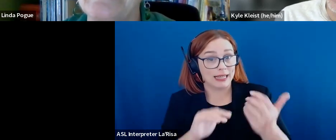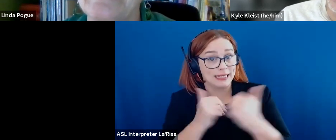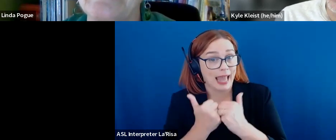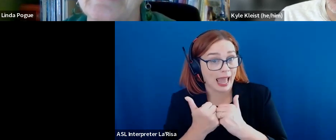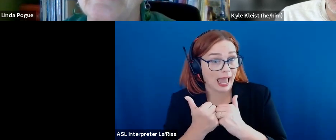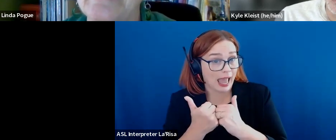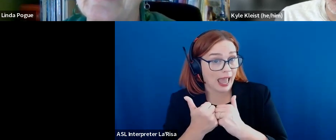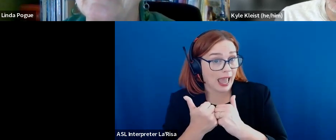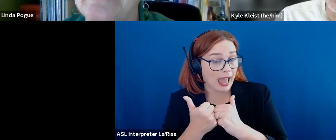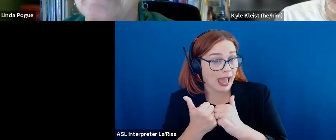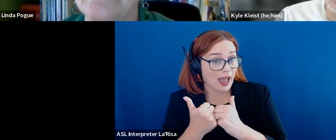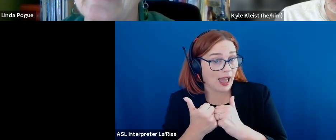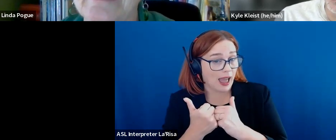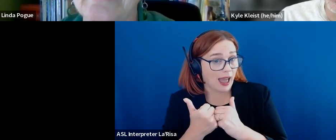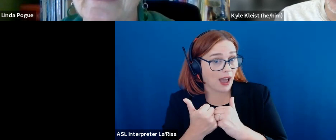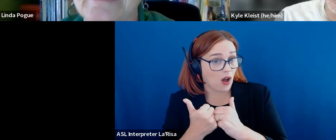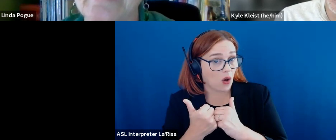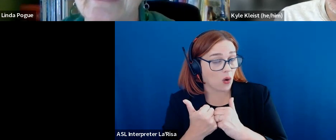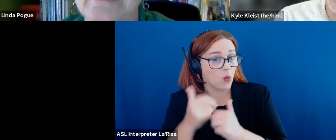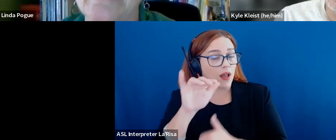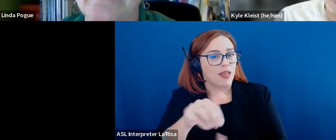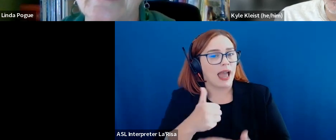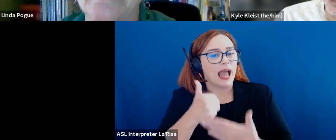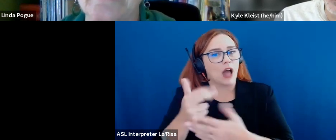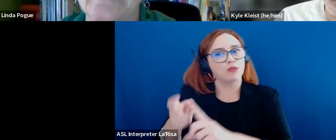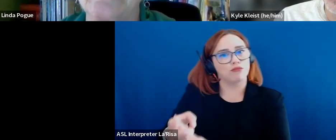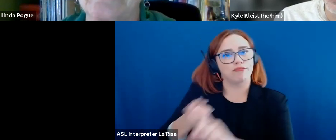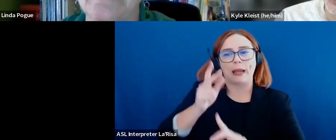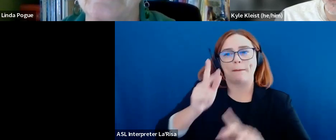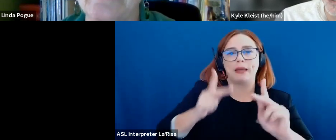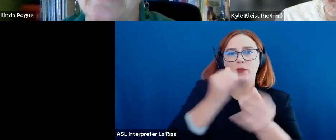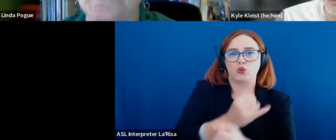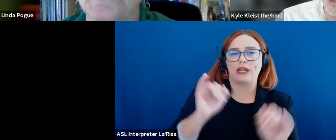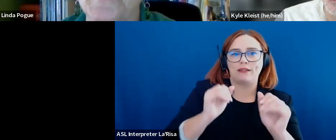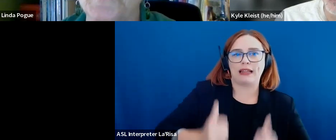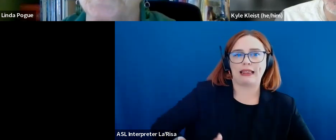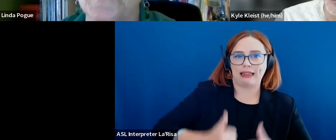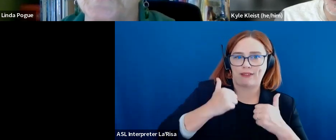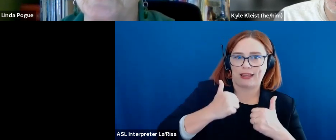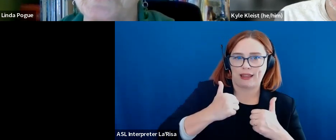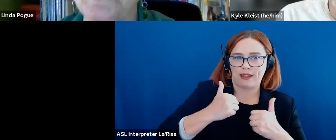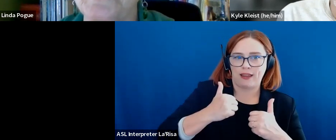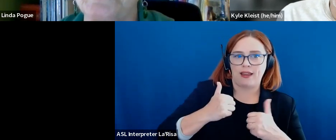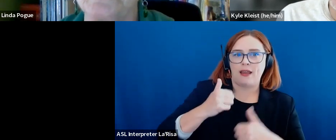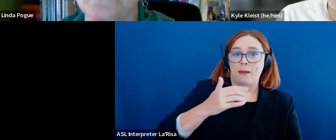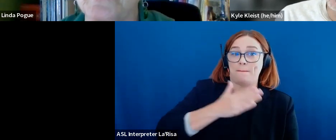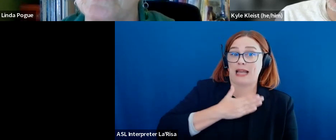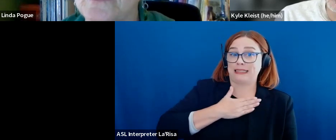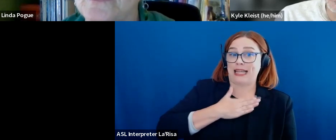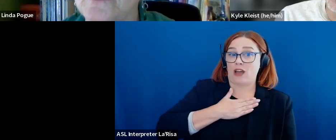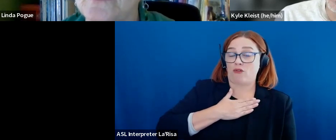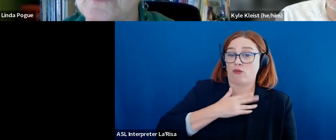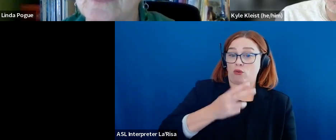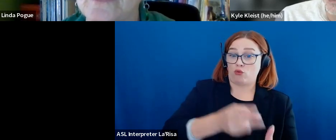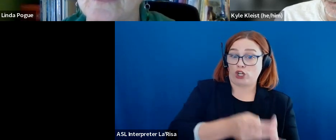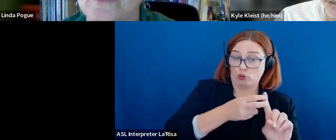First being recruited as a peer support mentor, and then finding my way to working at an independent living center, or Mhm. being involved